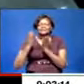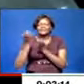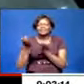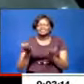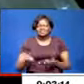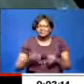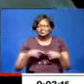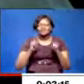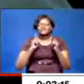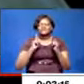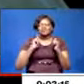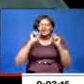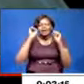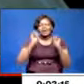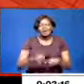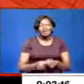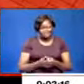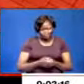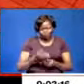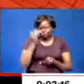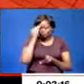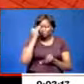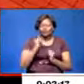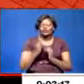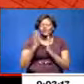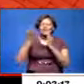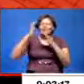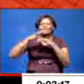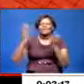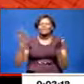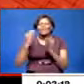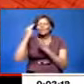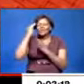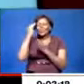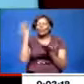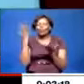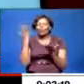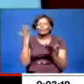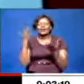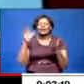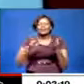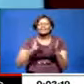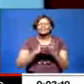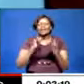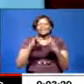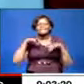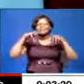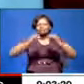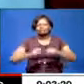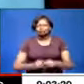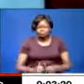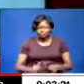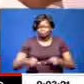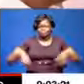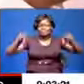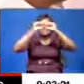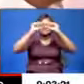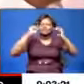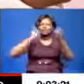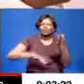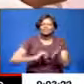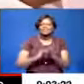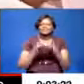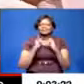has been able to map out forest cover and identify encroached areas. The president said the team also